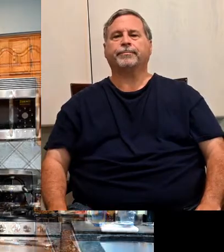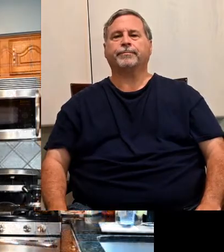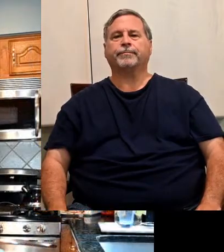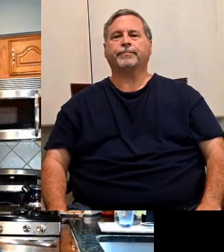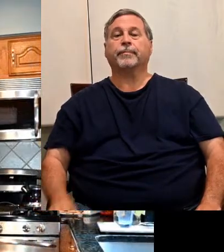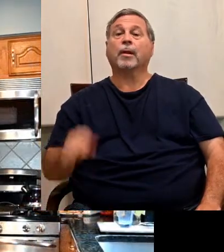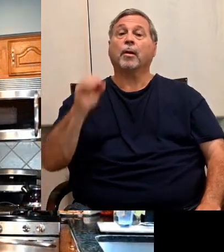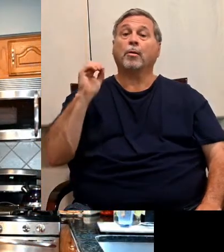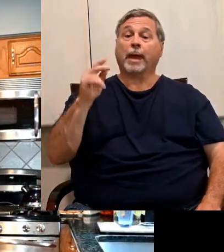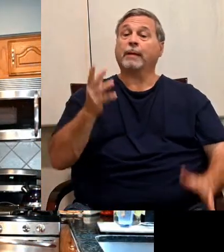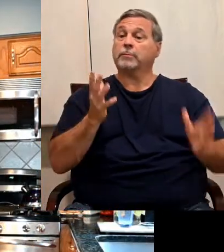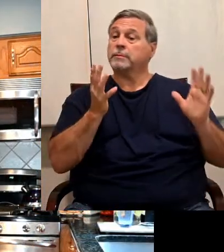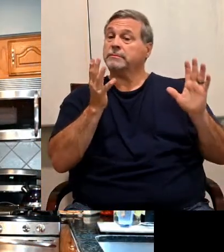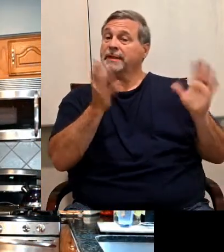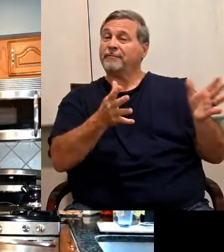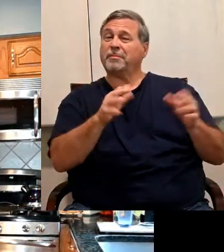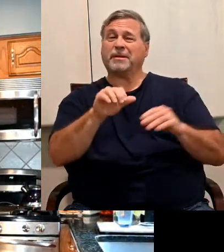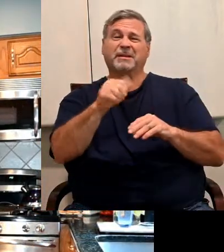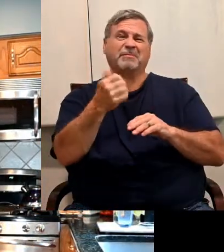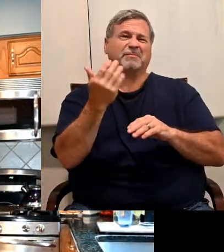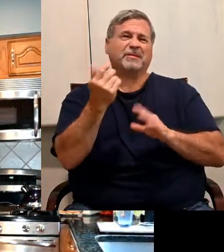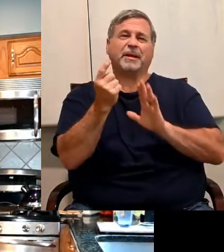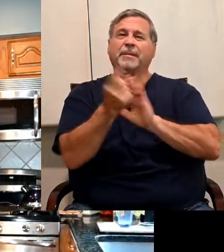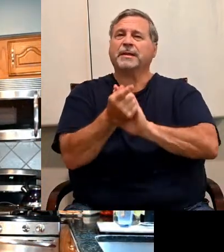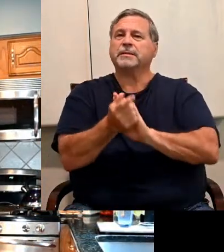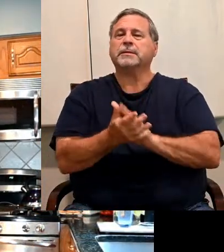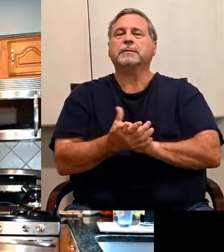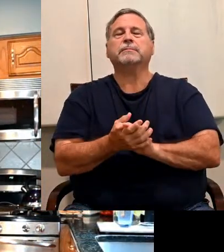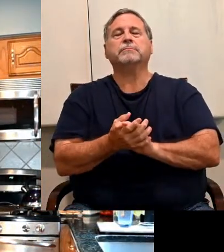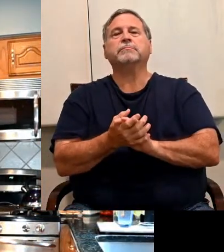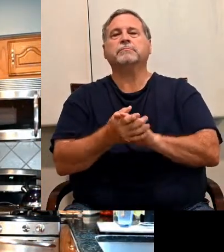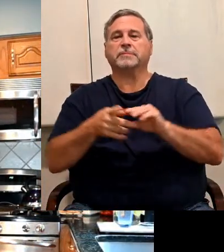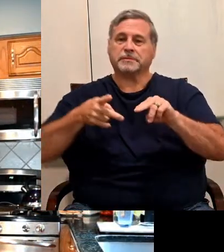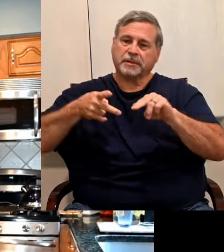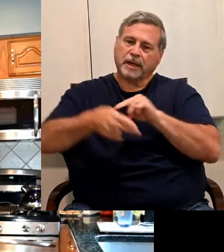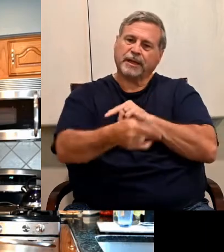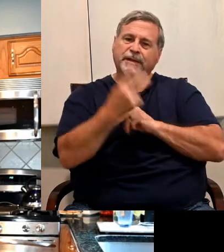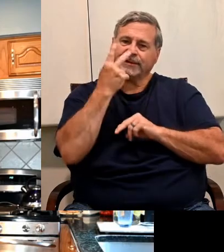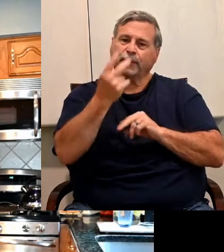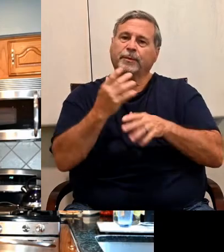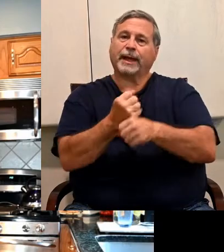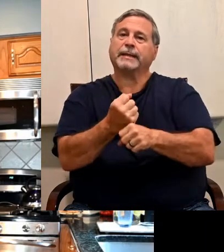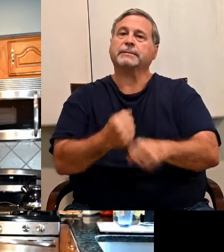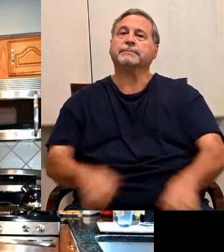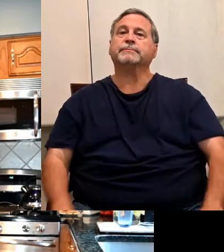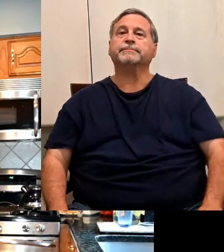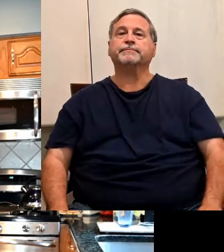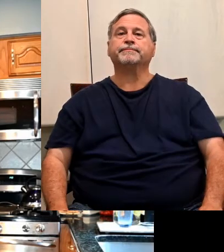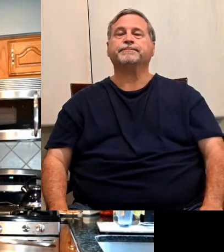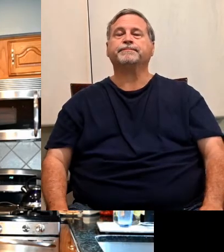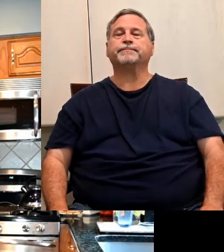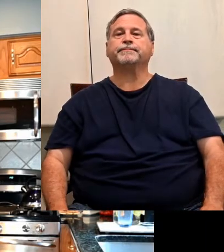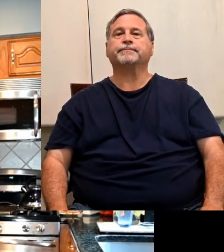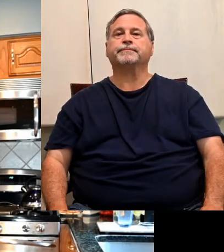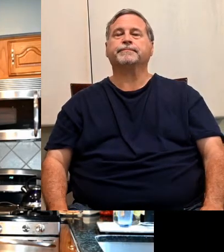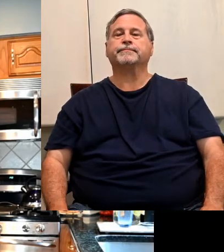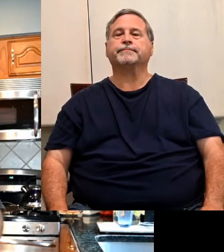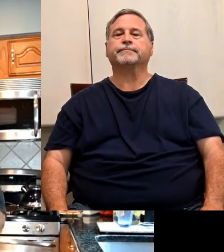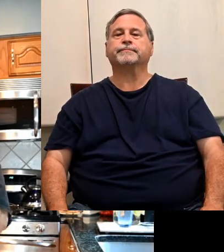like. Okay, so we've let this set for about 10-15 minutes. Let's cut into it and see what we